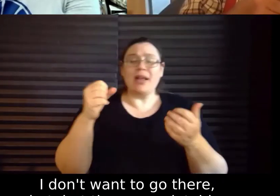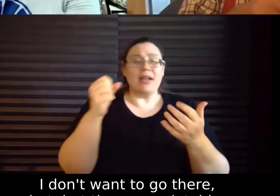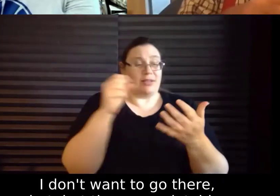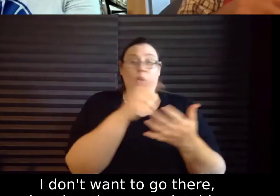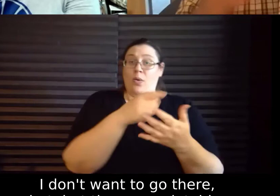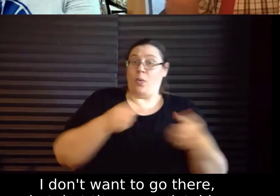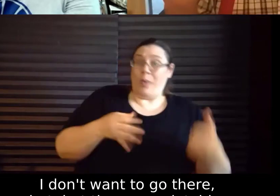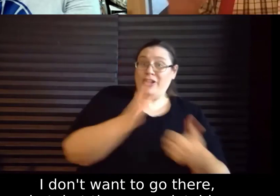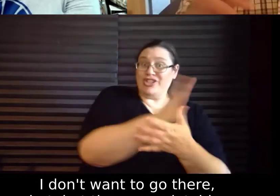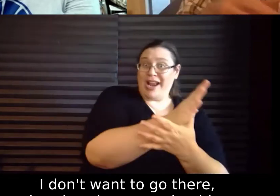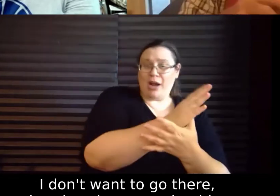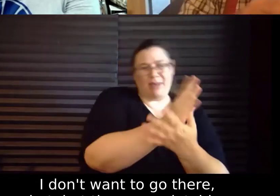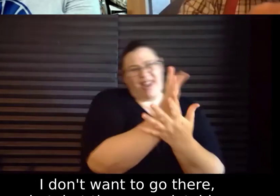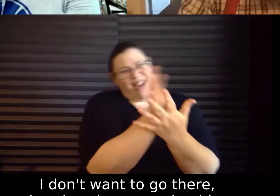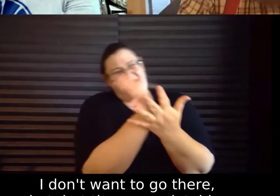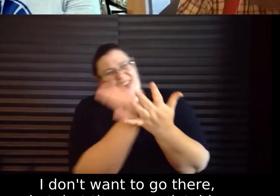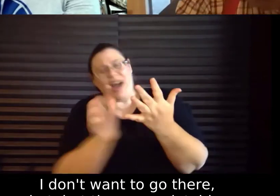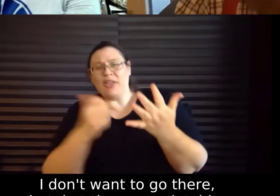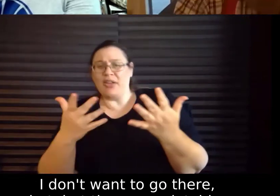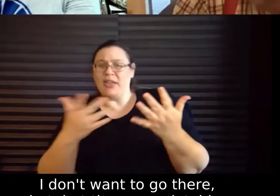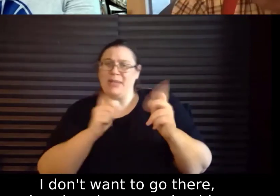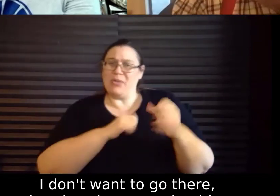I don't want to know it, but